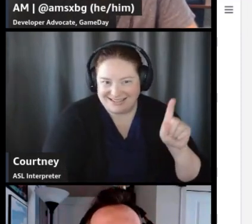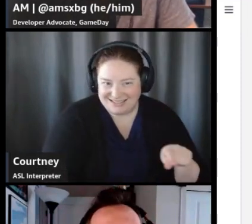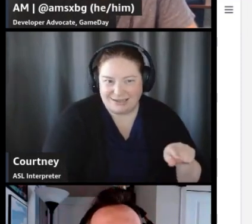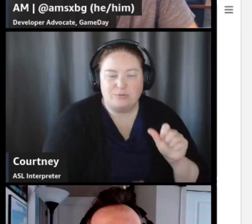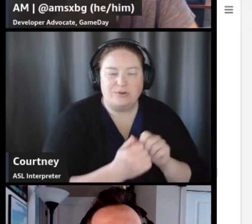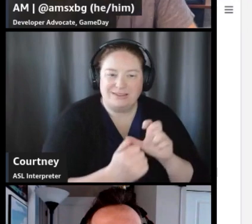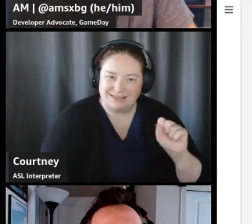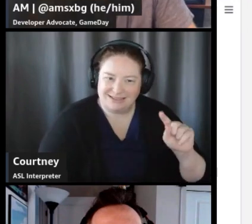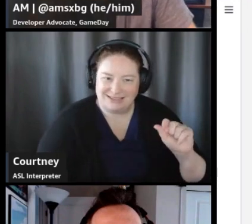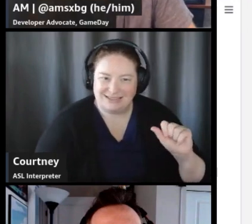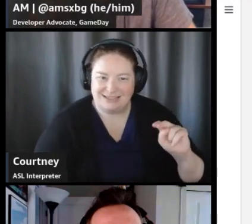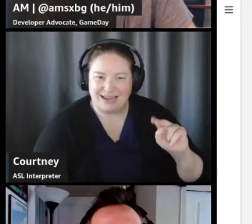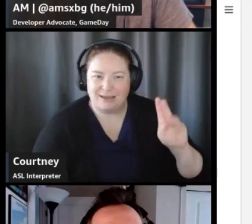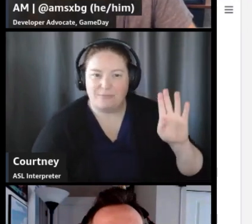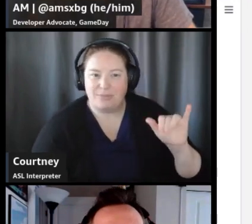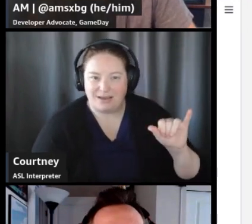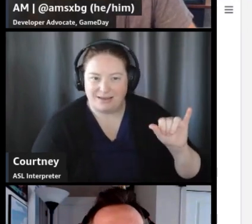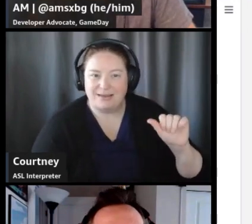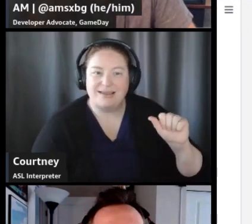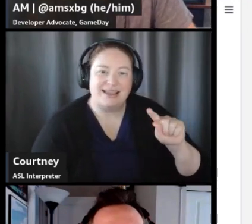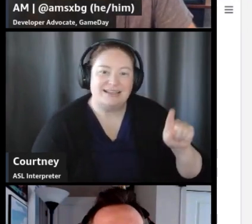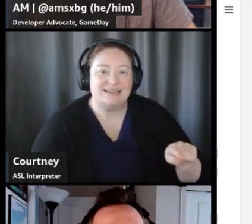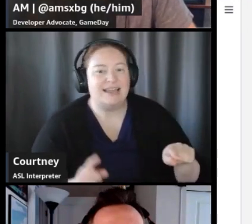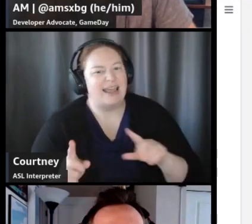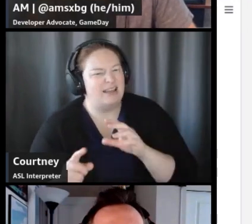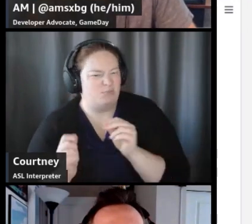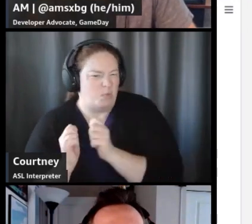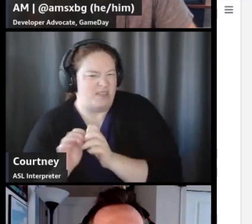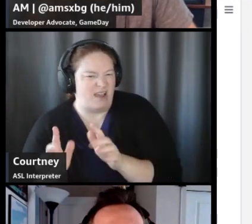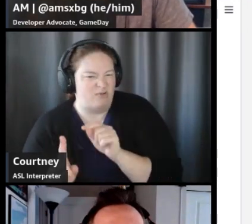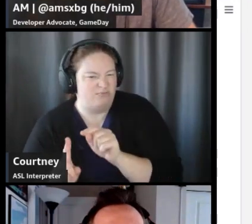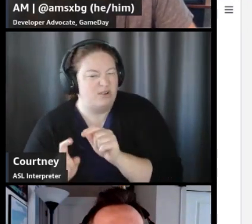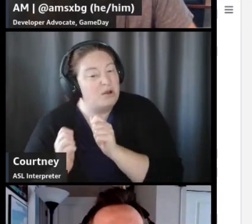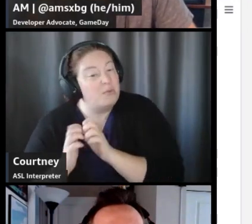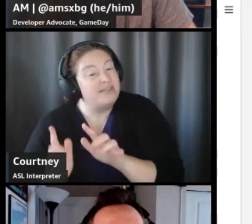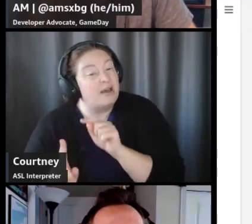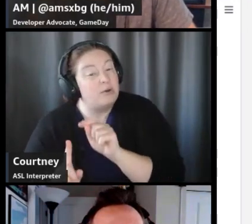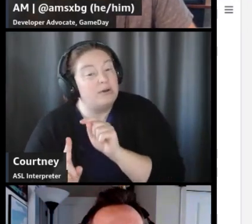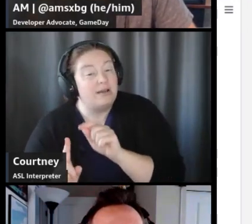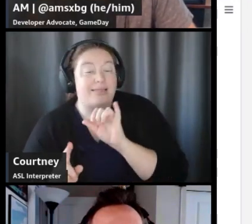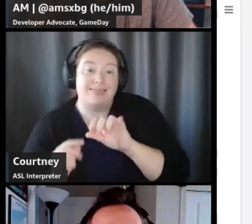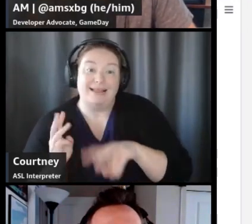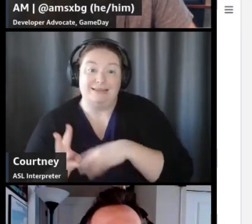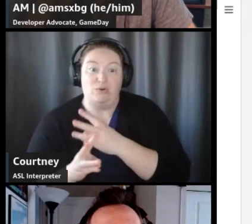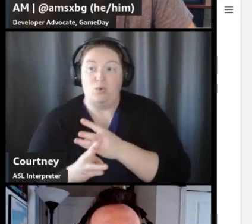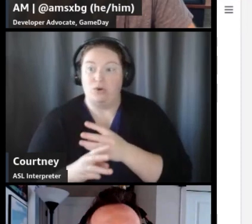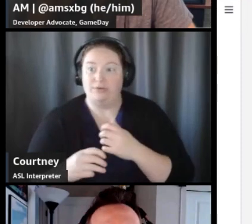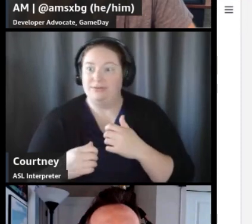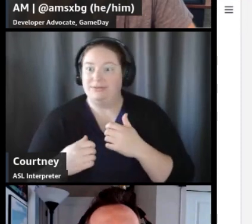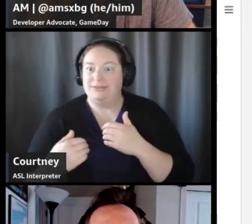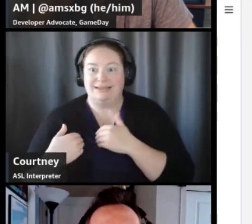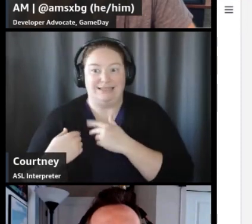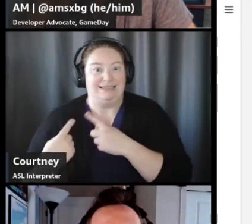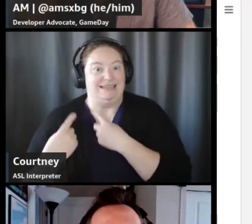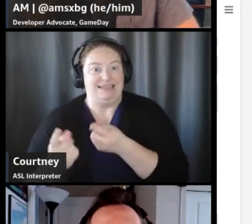that we are going to talk about, and the domain without standby. Domain without standby is the world that existed sort of before this